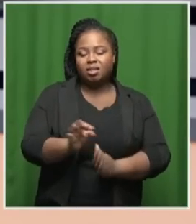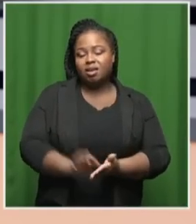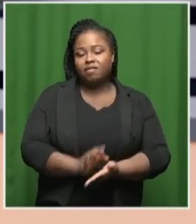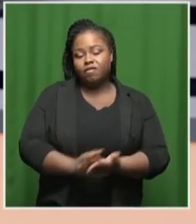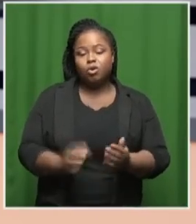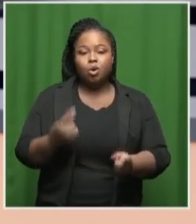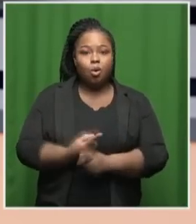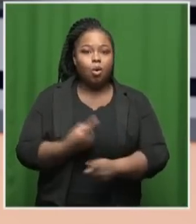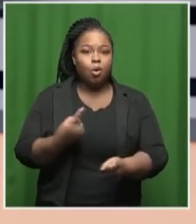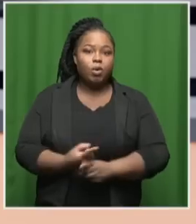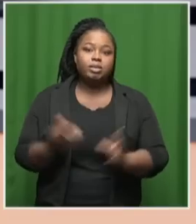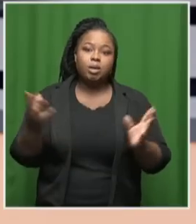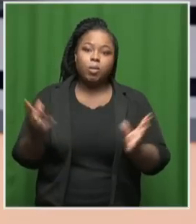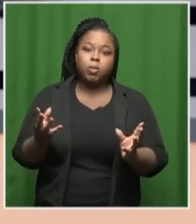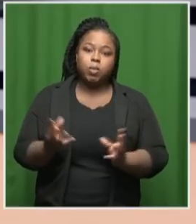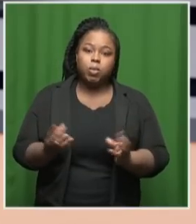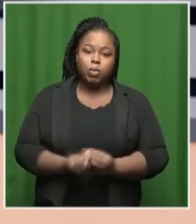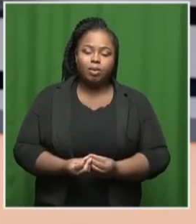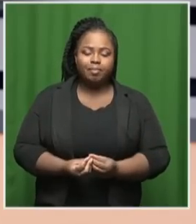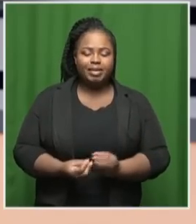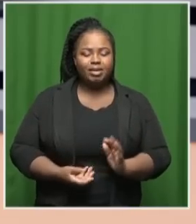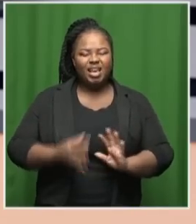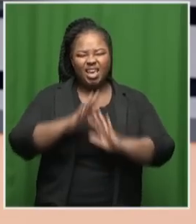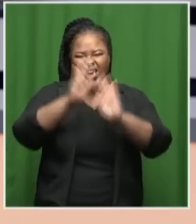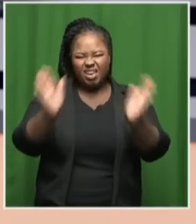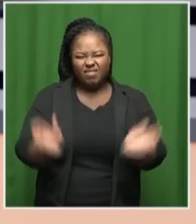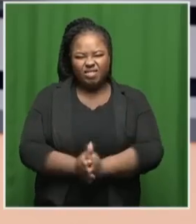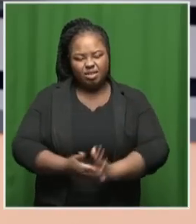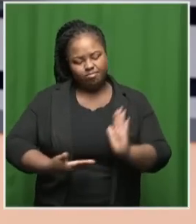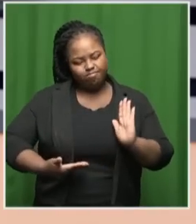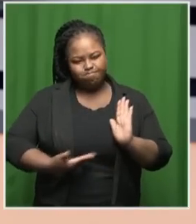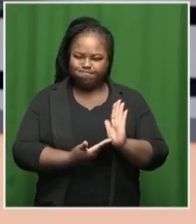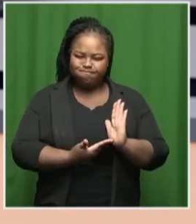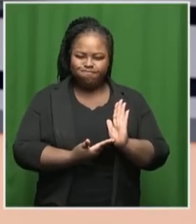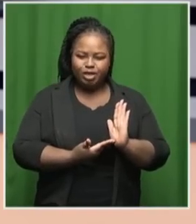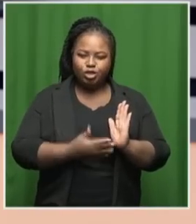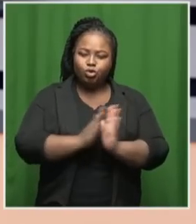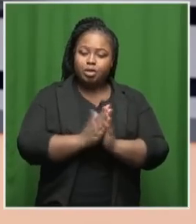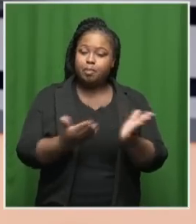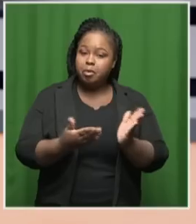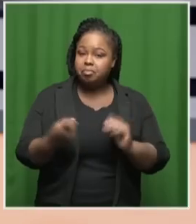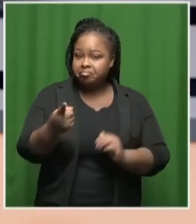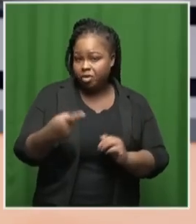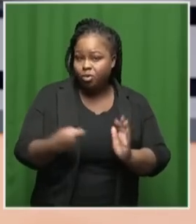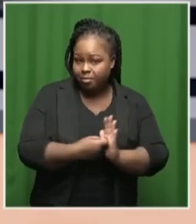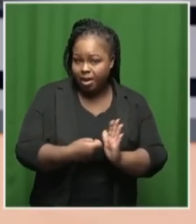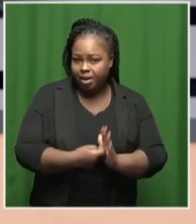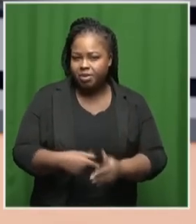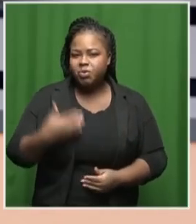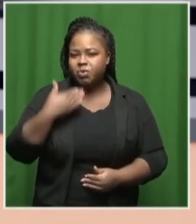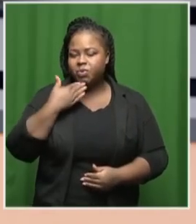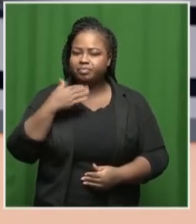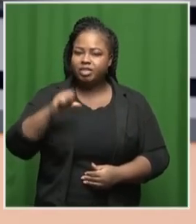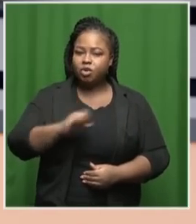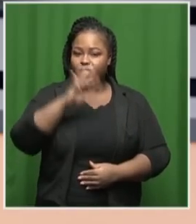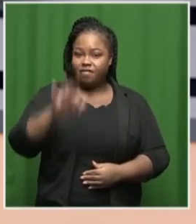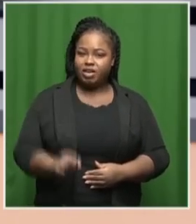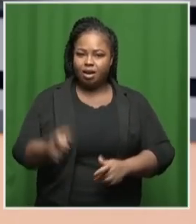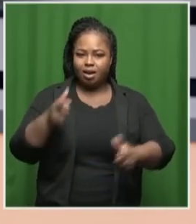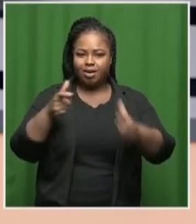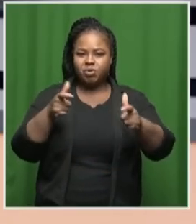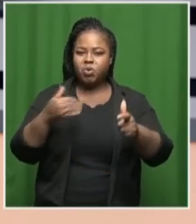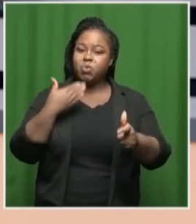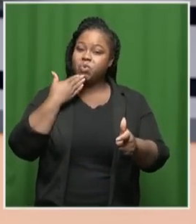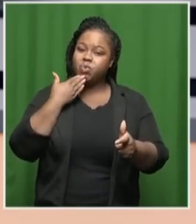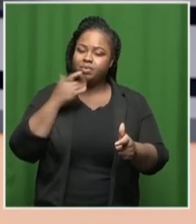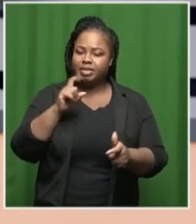the time. This is the book that outlines it for you. So if you want to have a look at it, go out there, buy it. Who Will Rule South Africa? And this was Qaanitah Hunter,